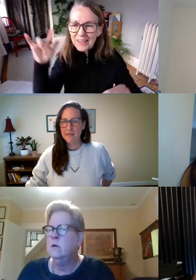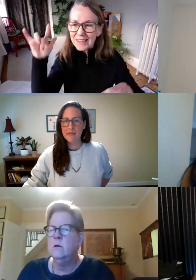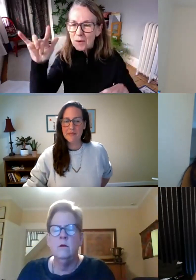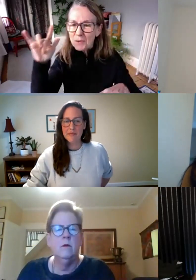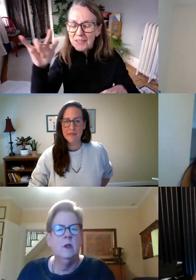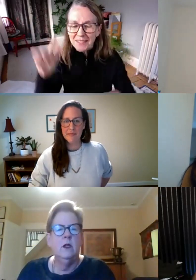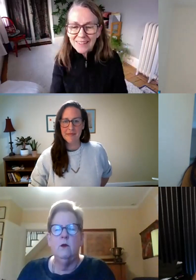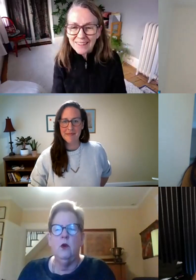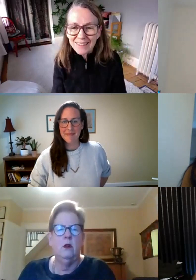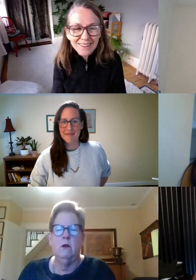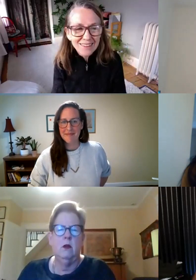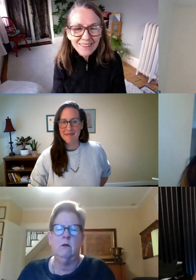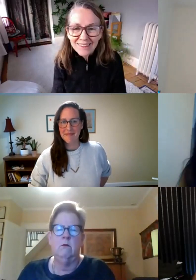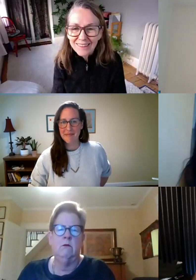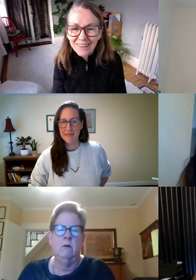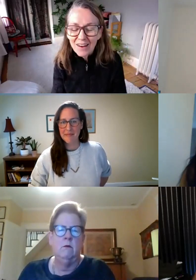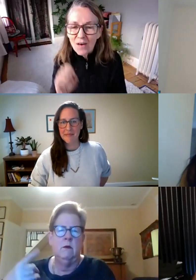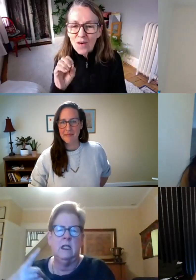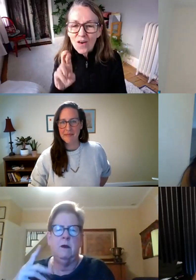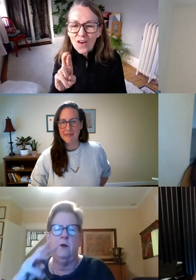Sounds like an airplane. Or